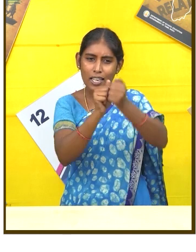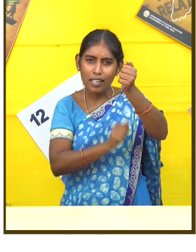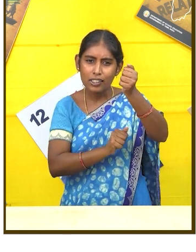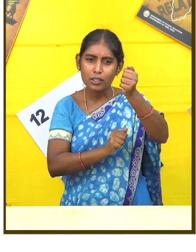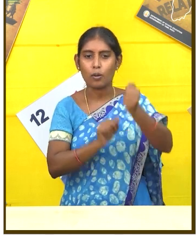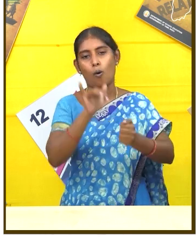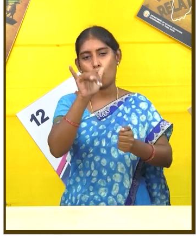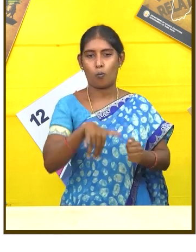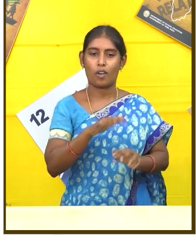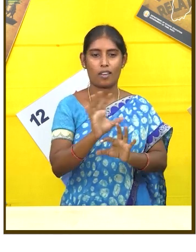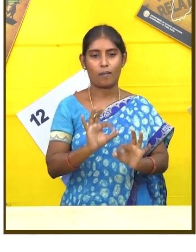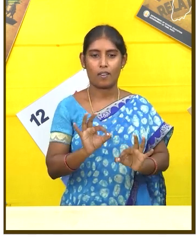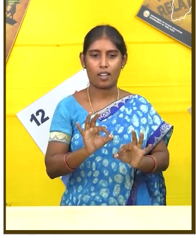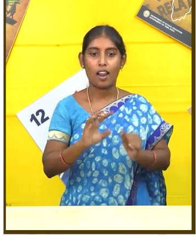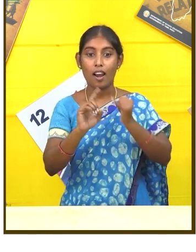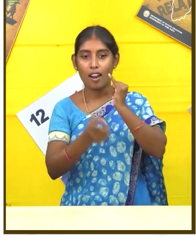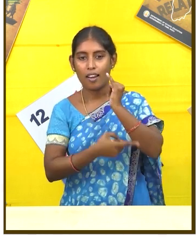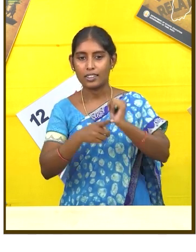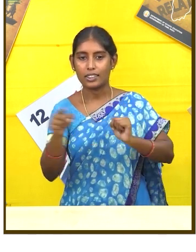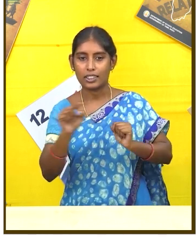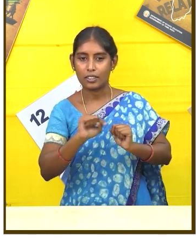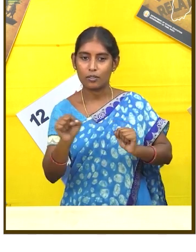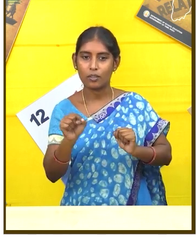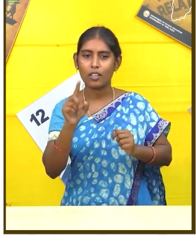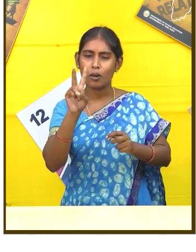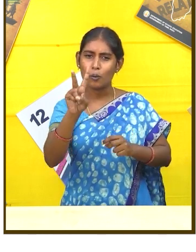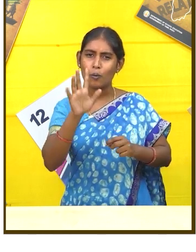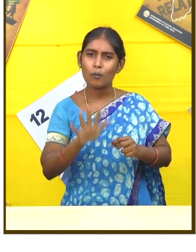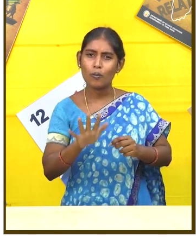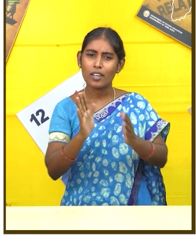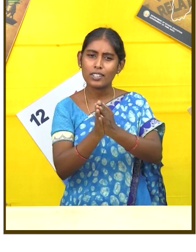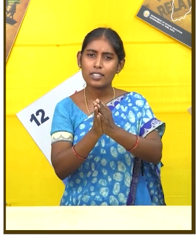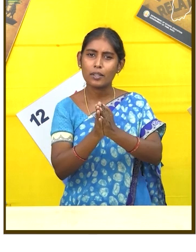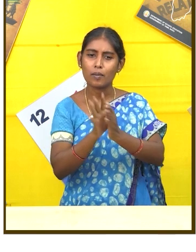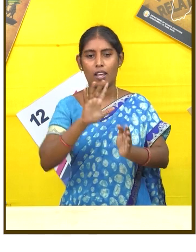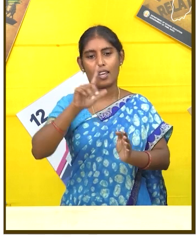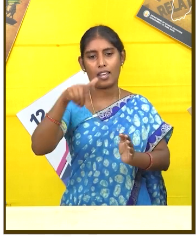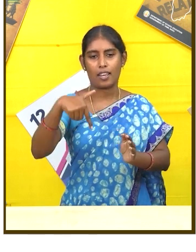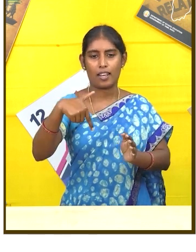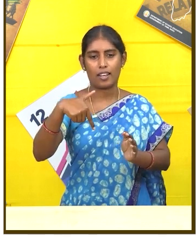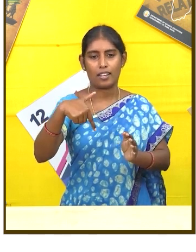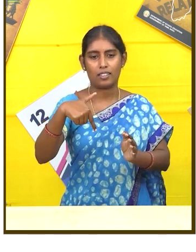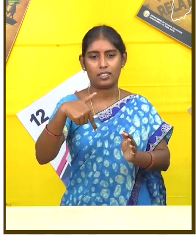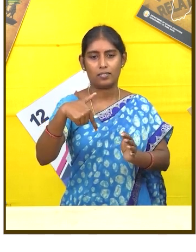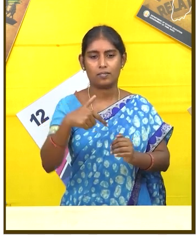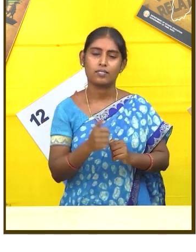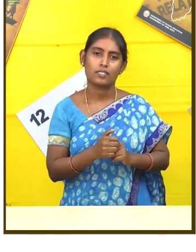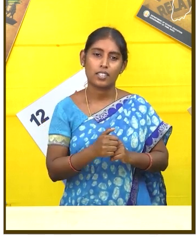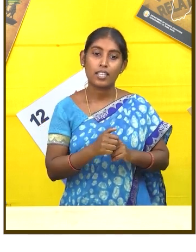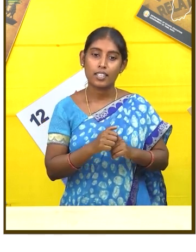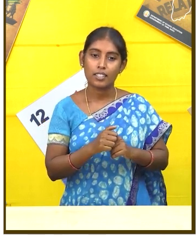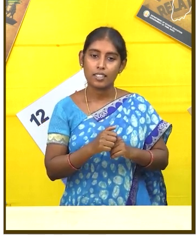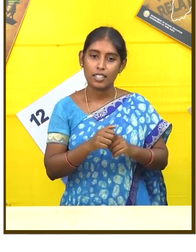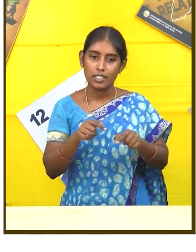only? Z is cancelled. The right side, what is there? 2 and 5. So add them. 5 plus 2 is